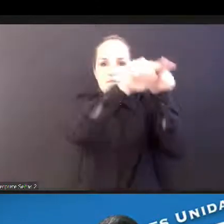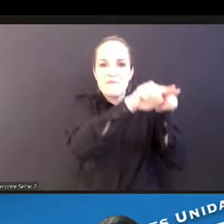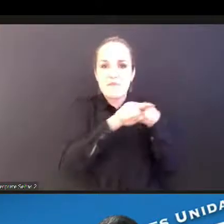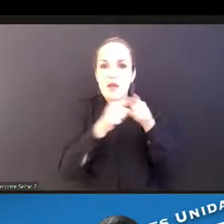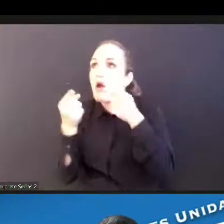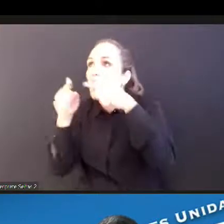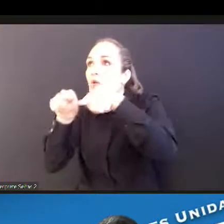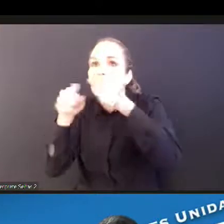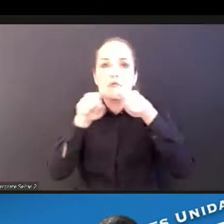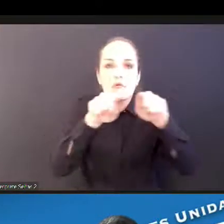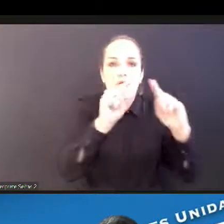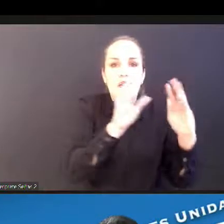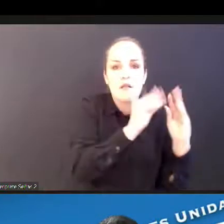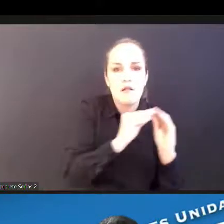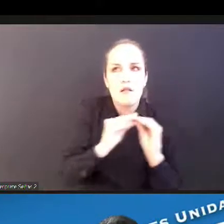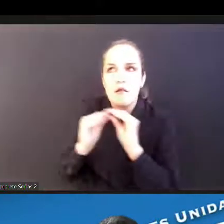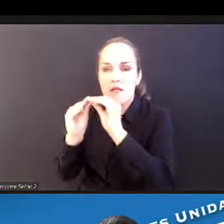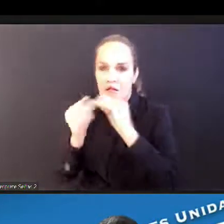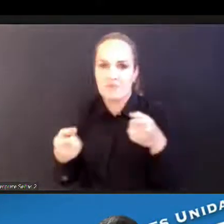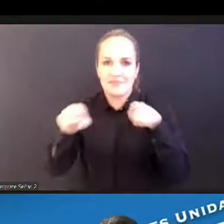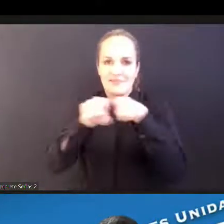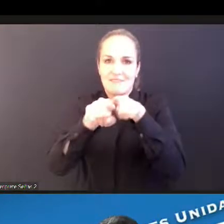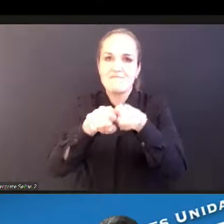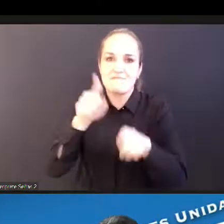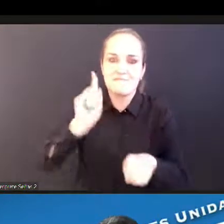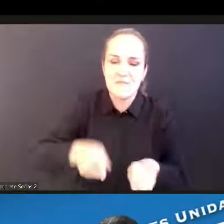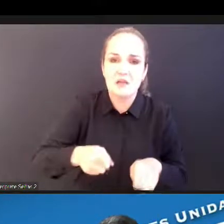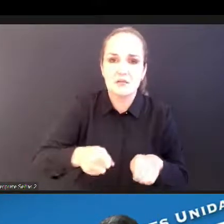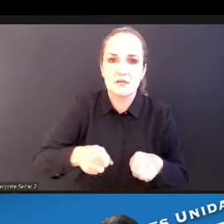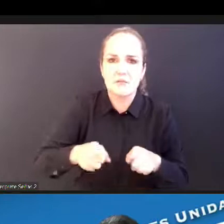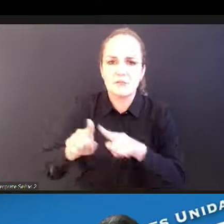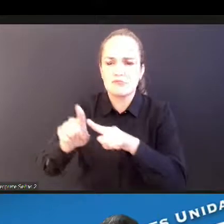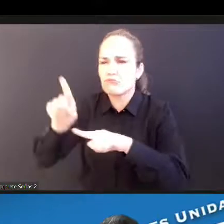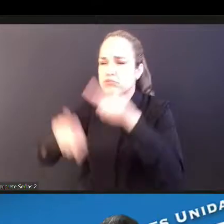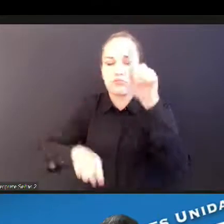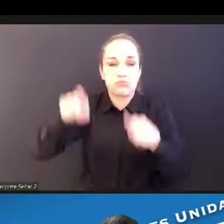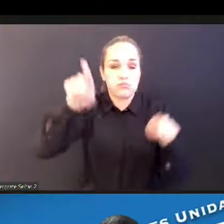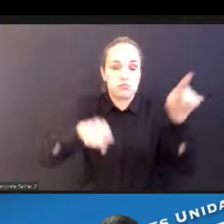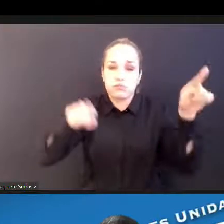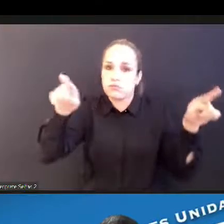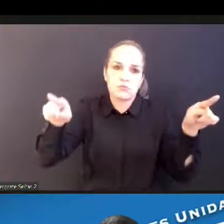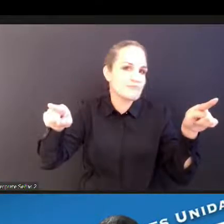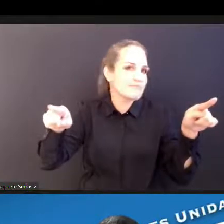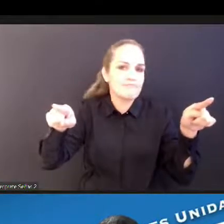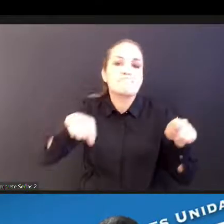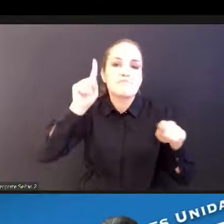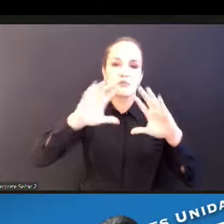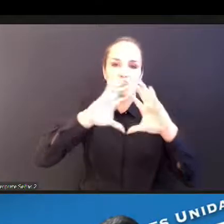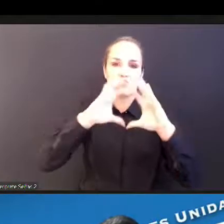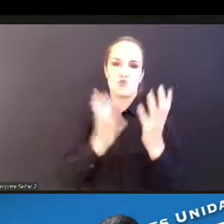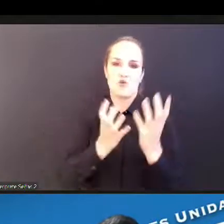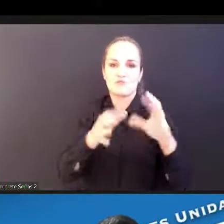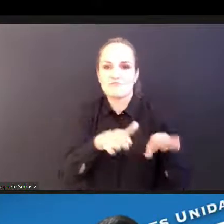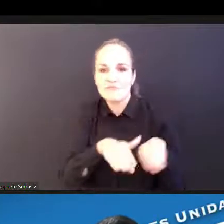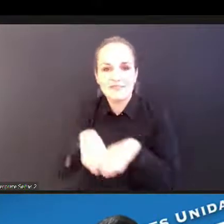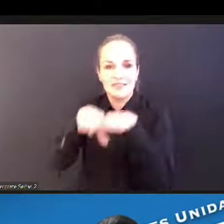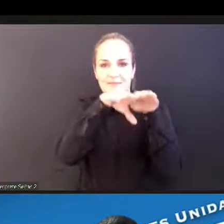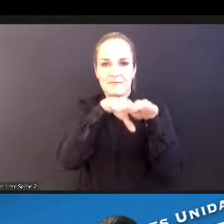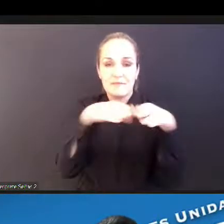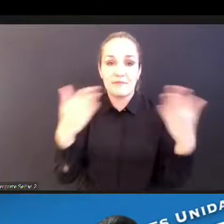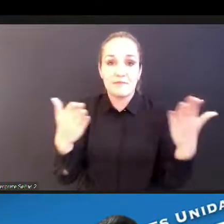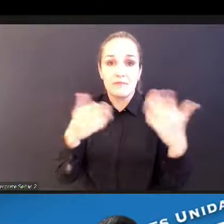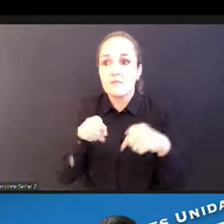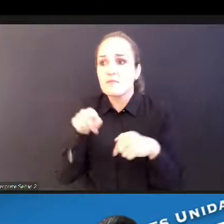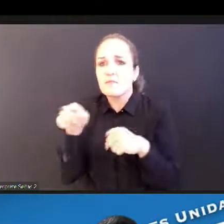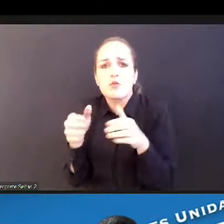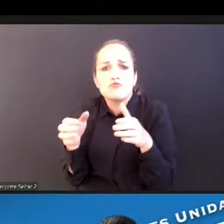Because today businesses are very global, and you do have smaller businesses who have tie-ups with the larger ones. So it becomes